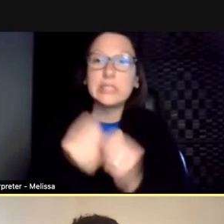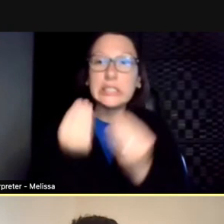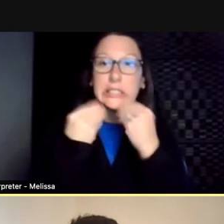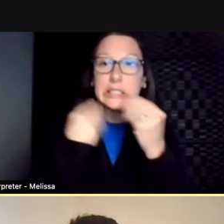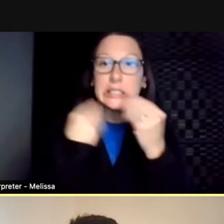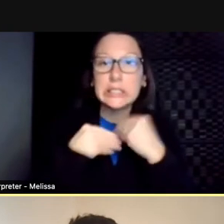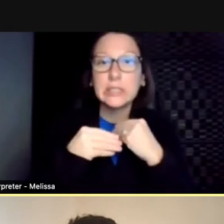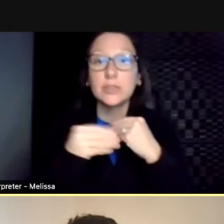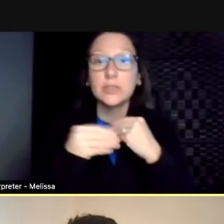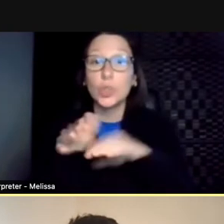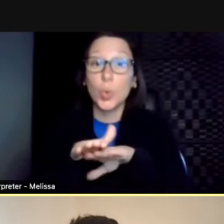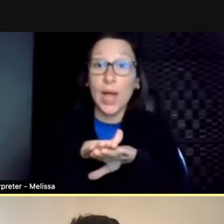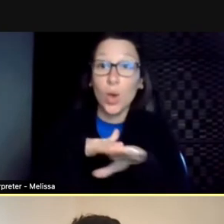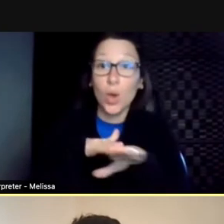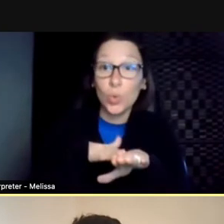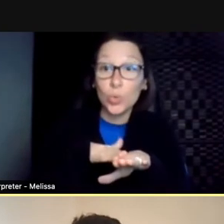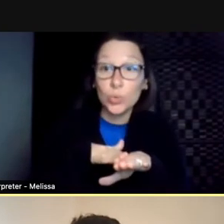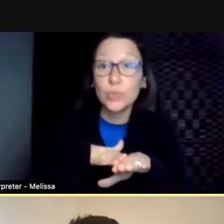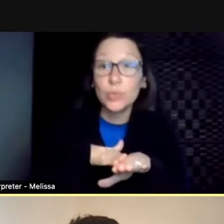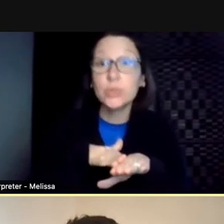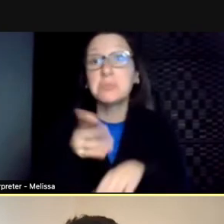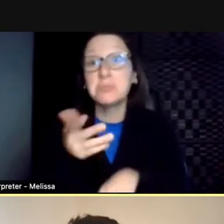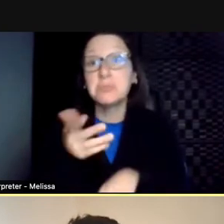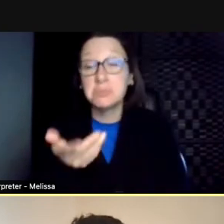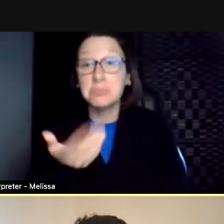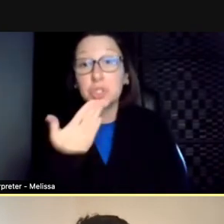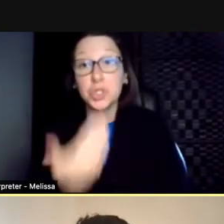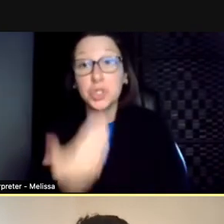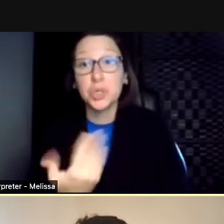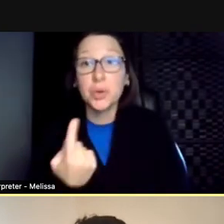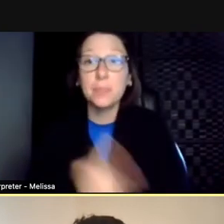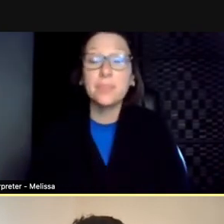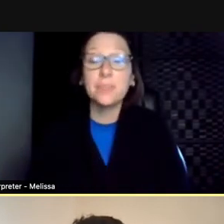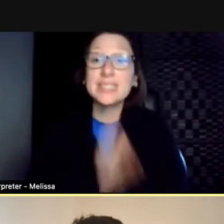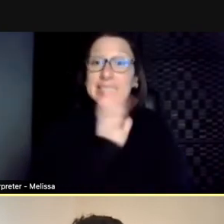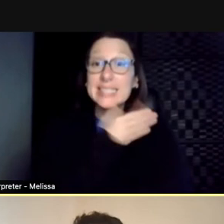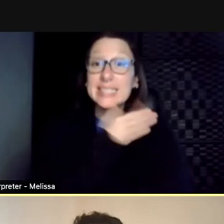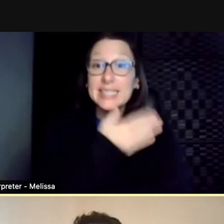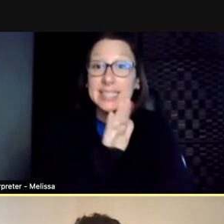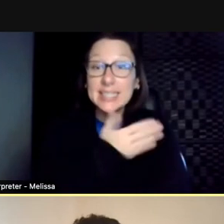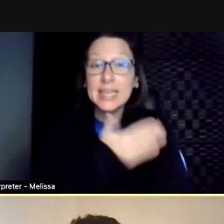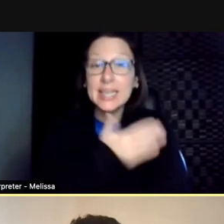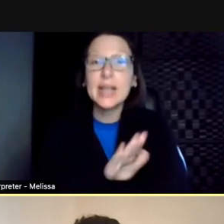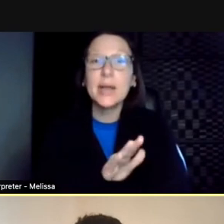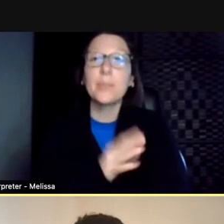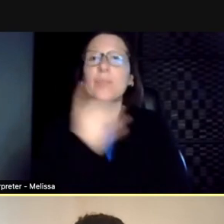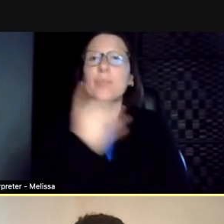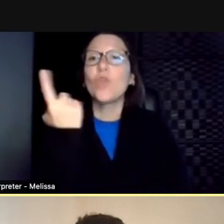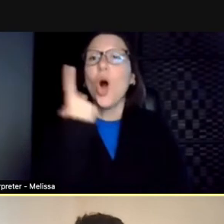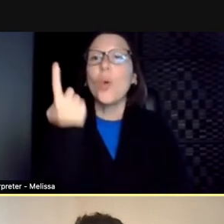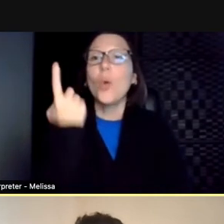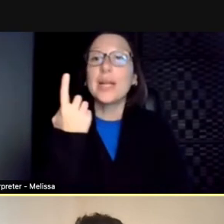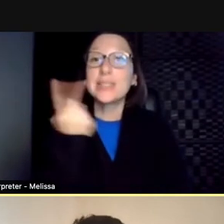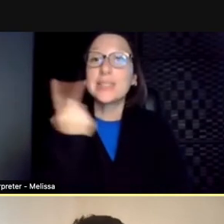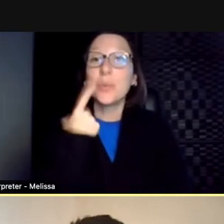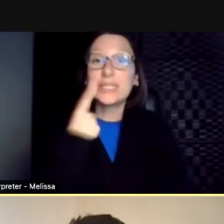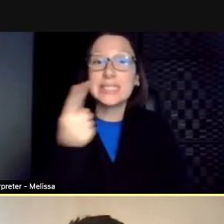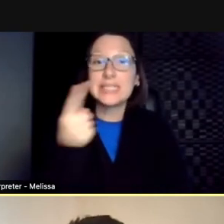slow down. So that's good. Sing. There's always someone who says they smack their